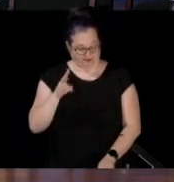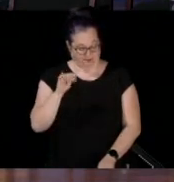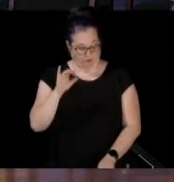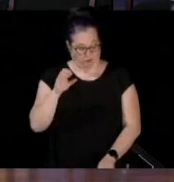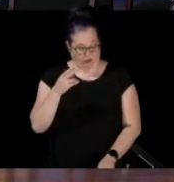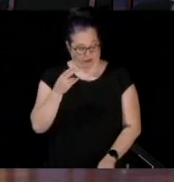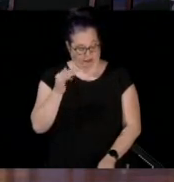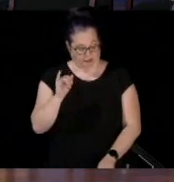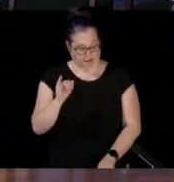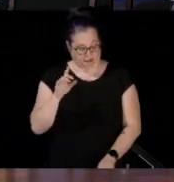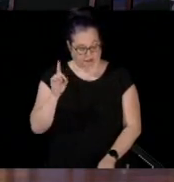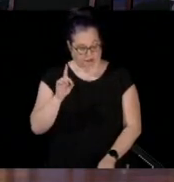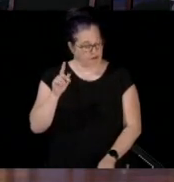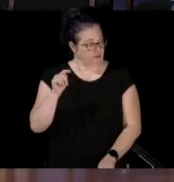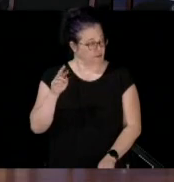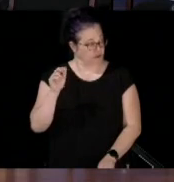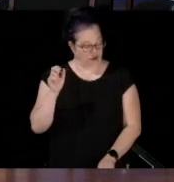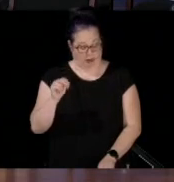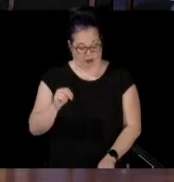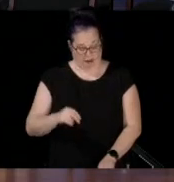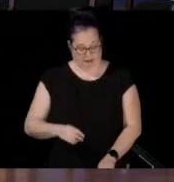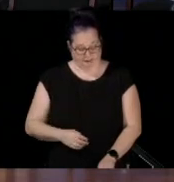Vichy Dong Tran.